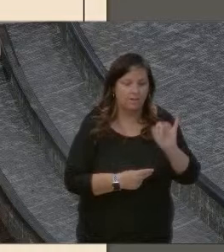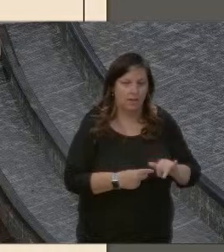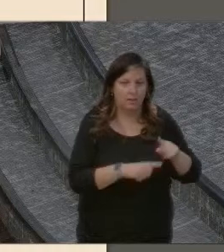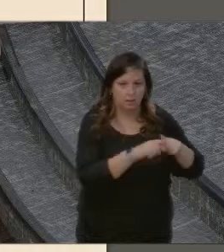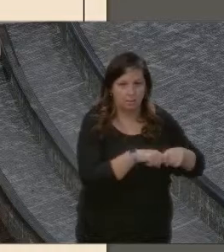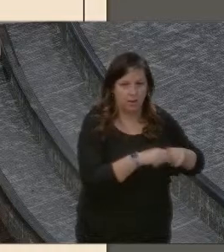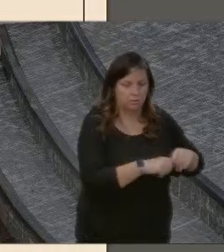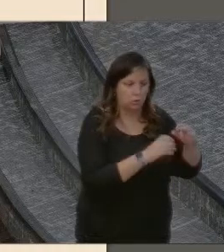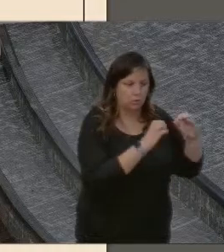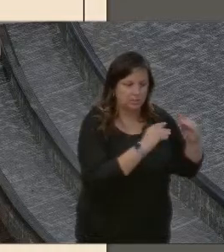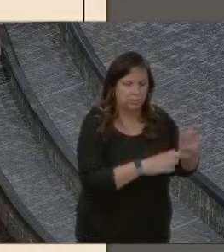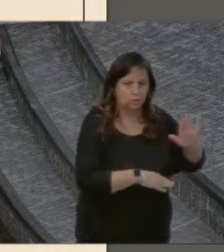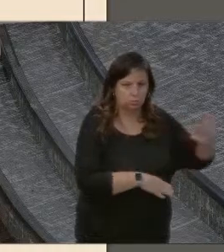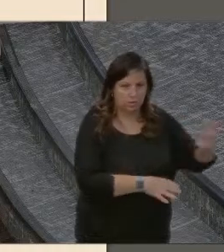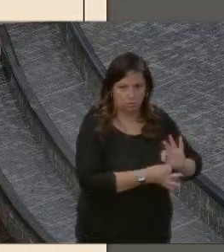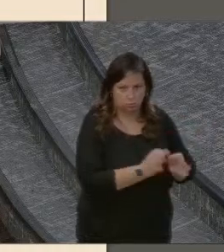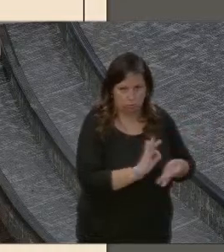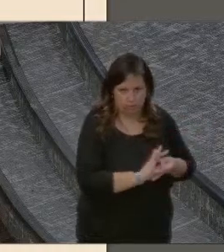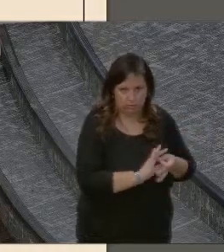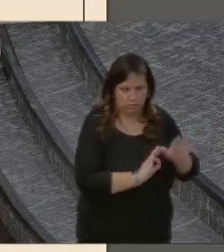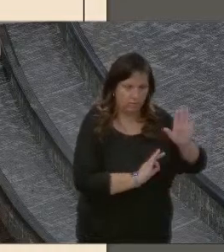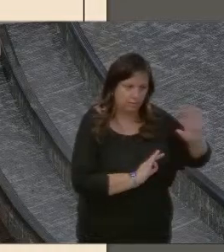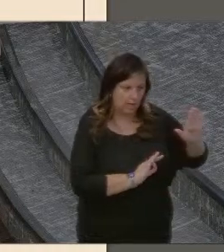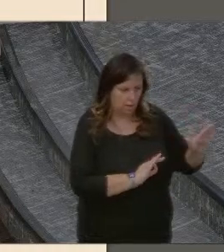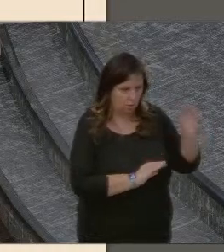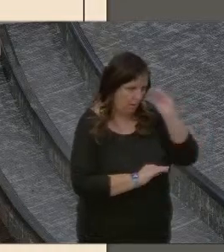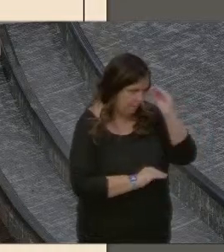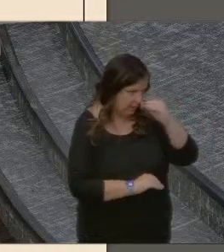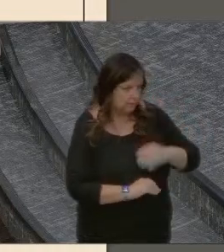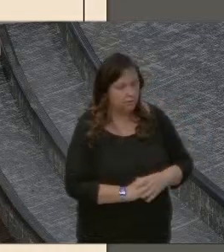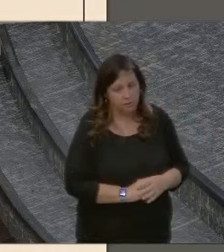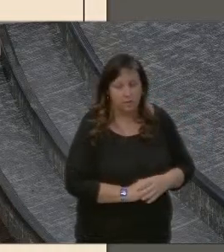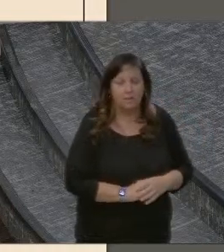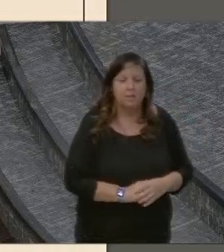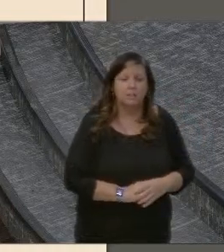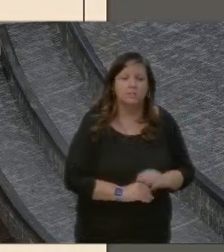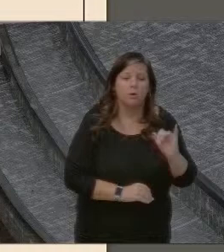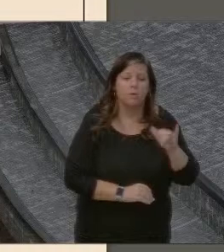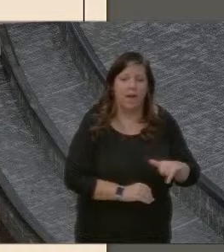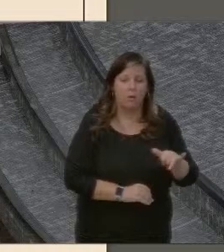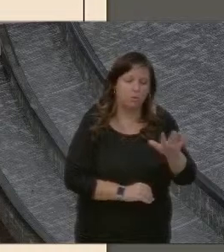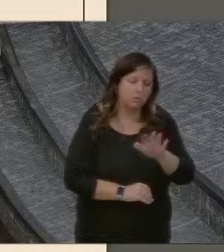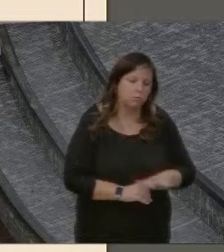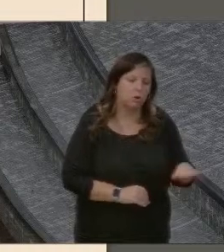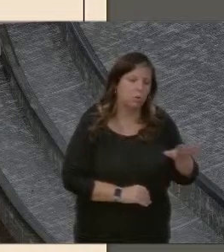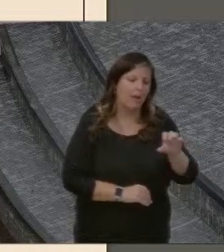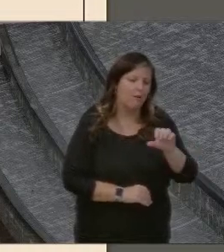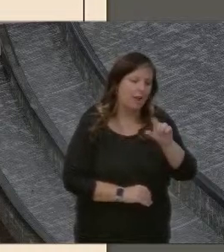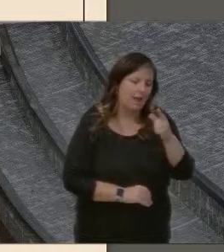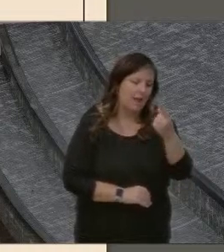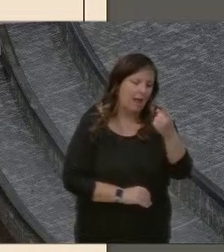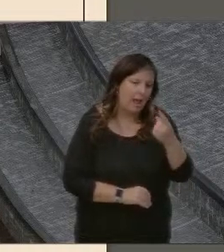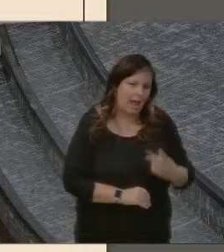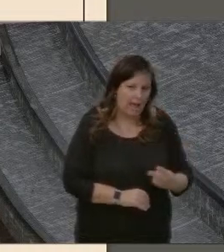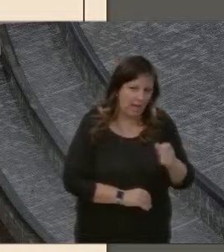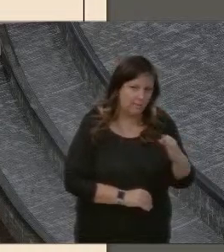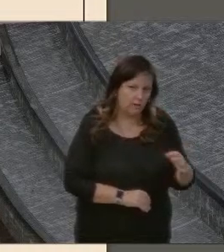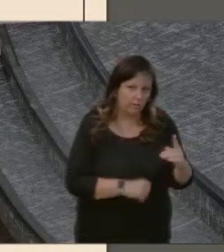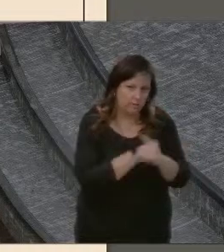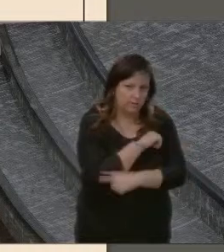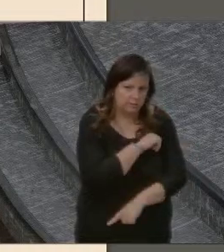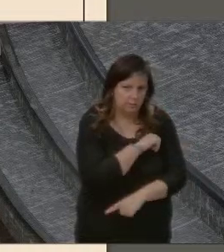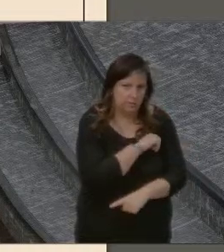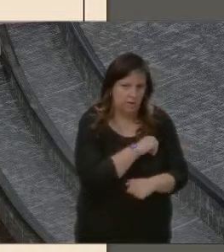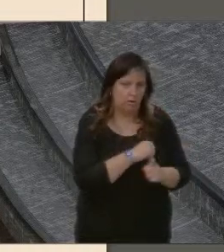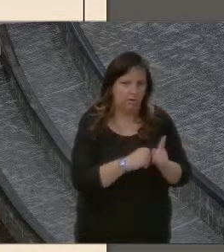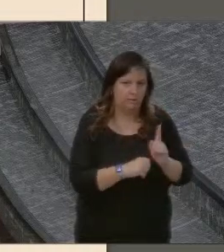educators, formed roughly half of our disciplinary infractions and consequences. And as you can